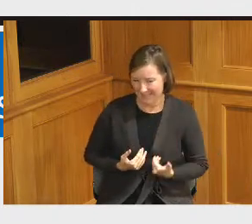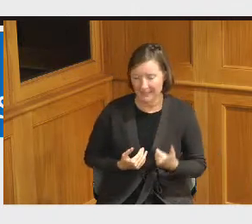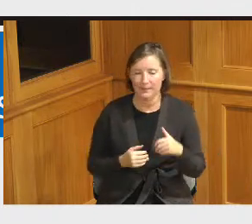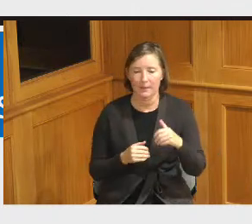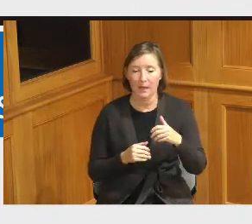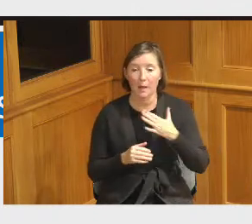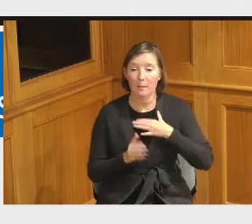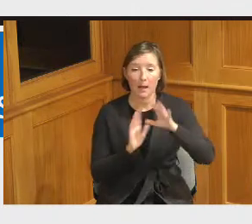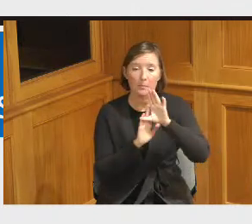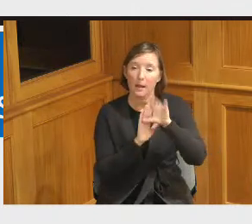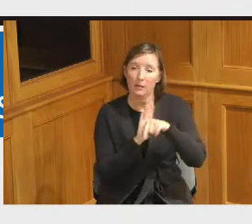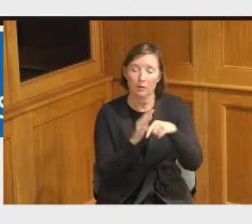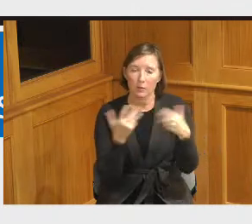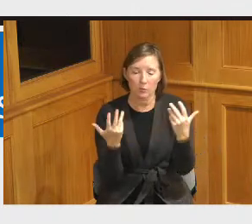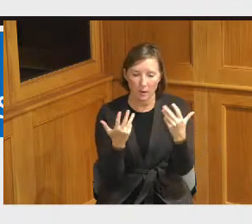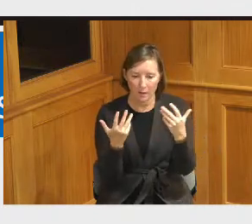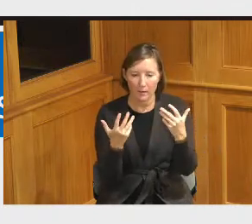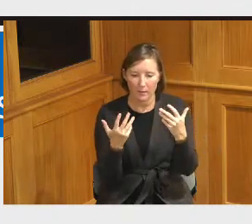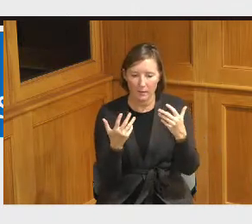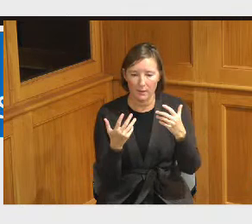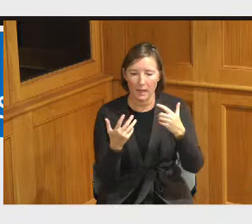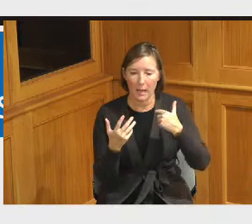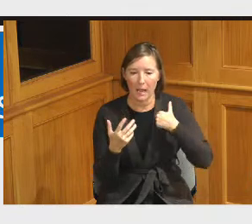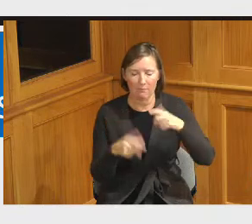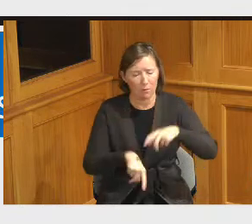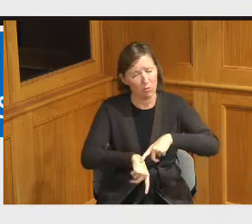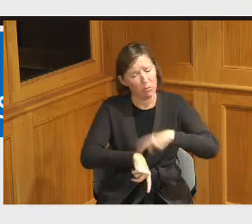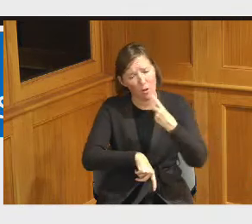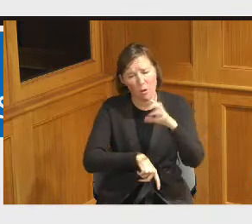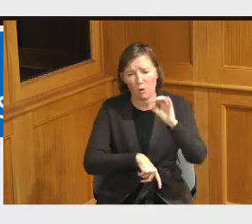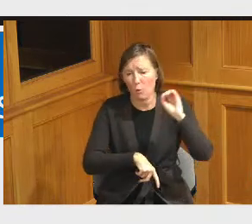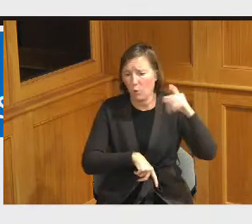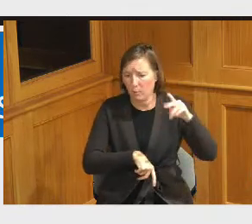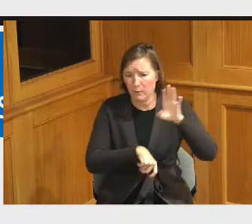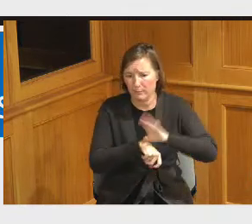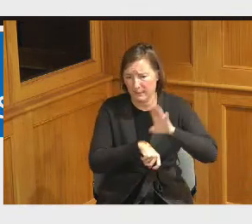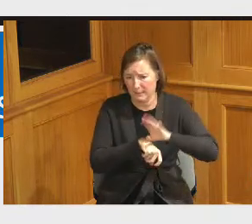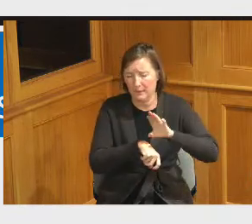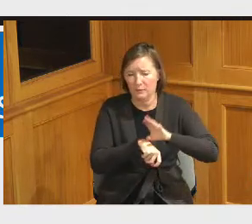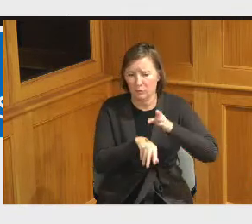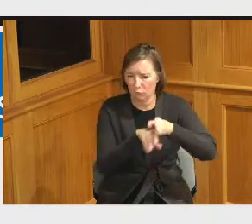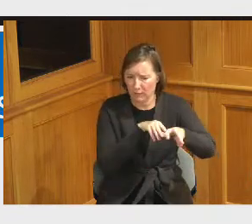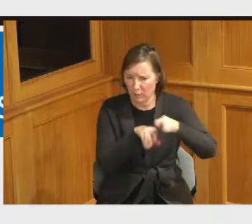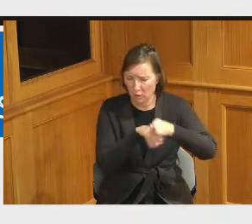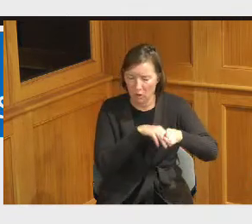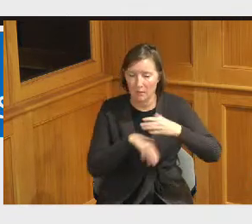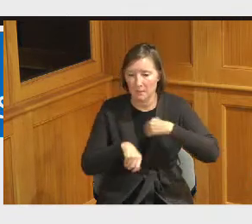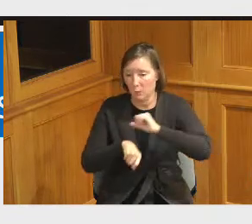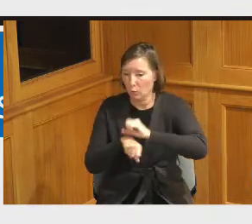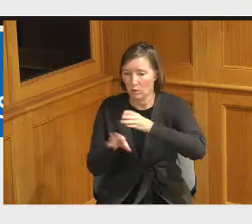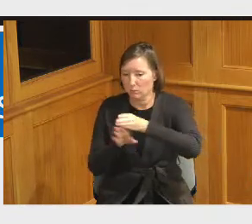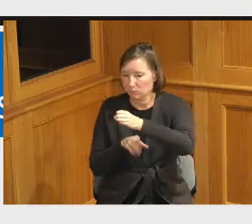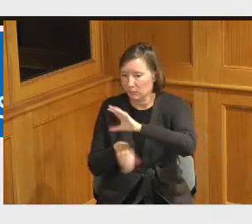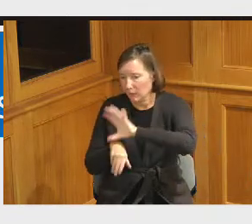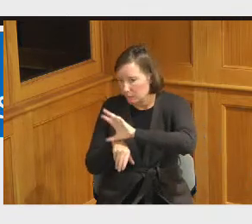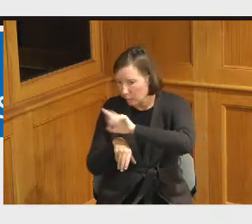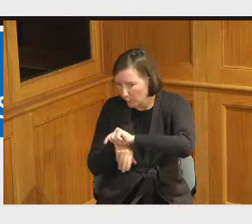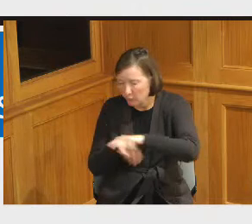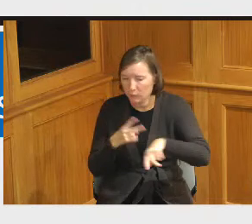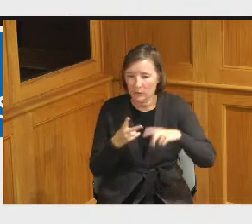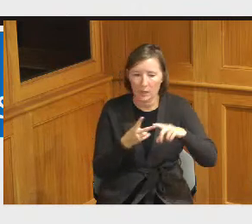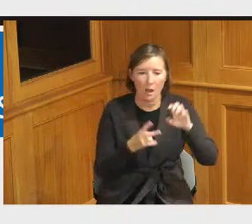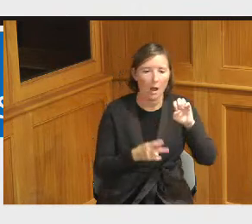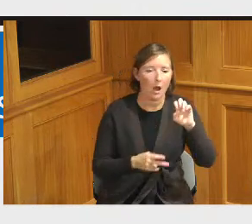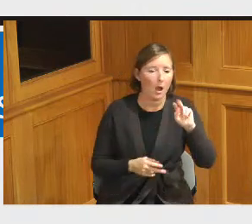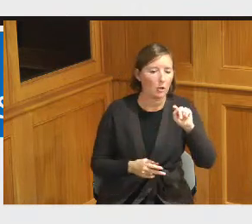My background is a long corporate career. I've been a consultant, and I've also been an